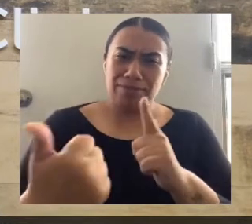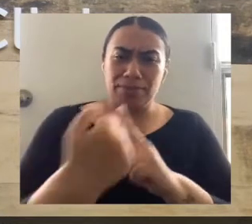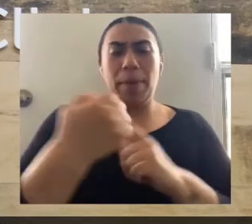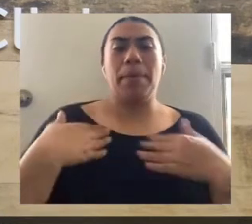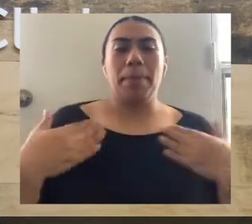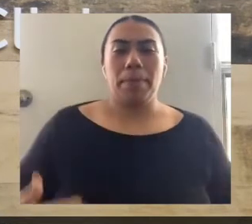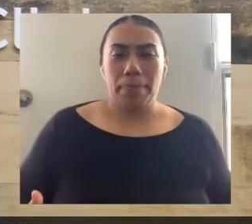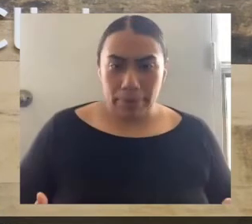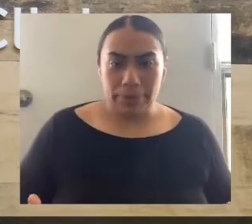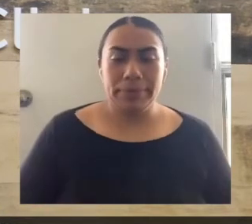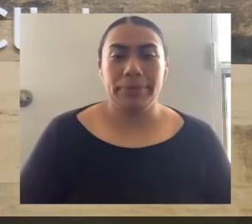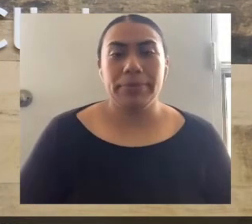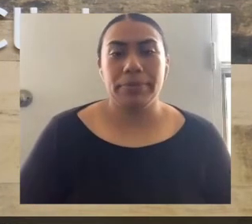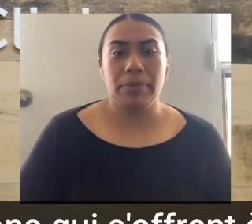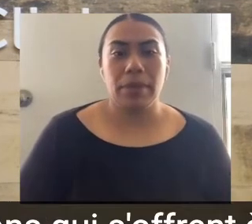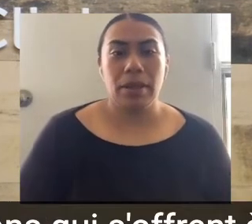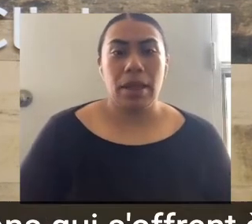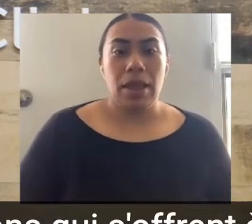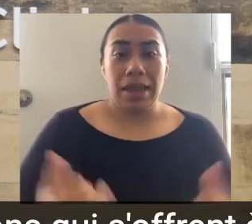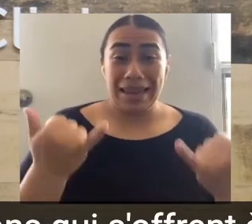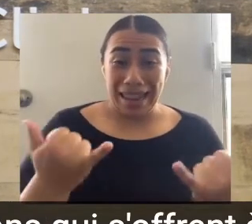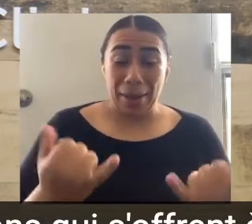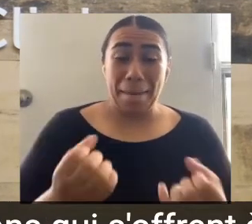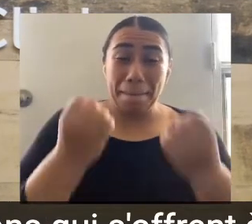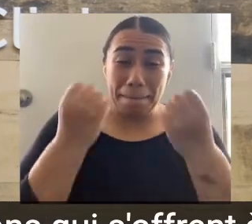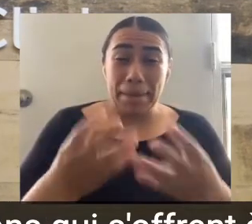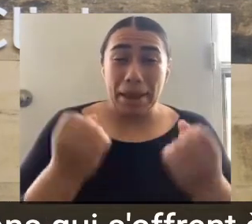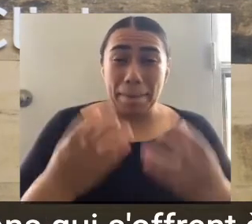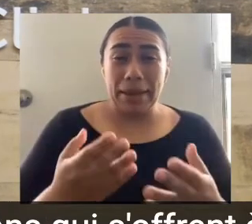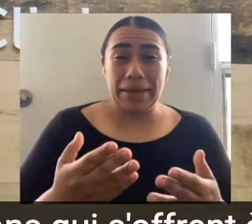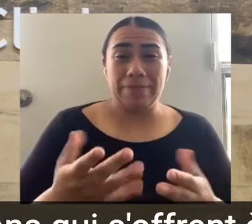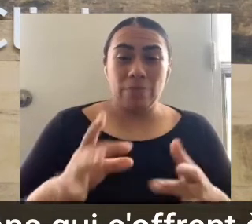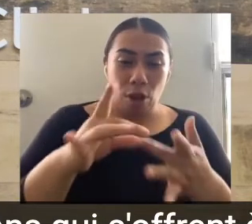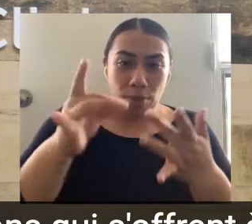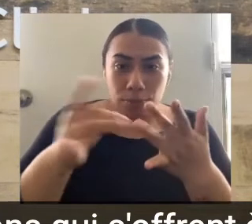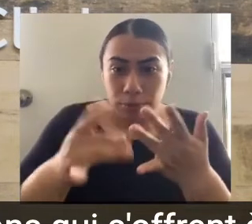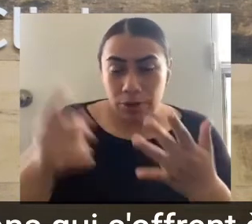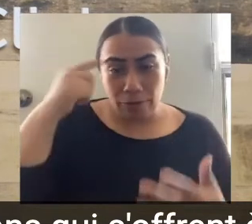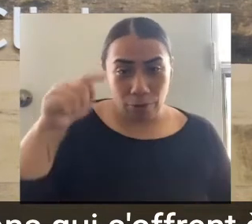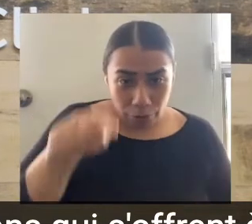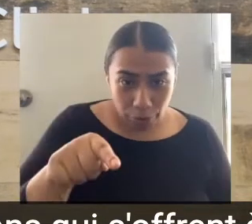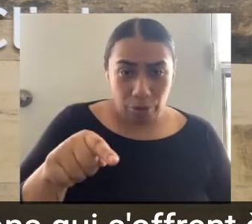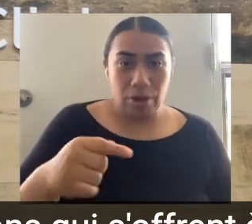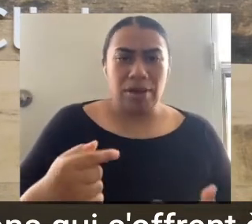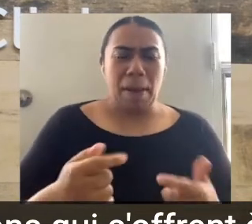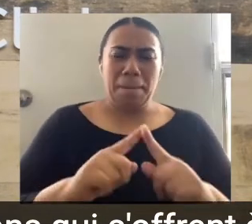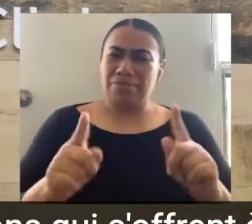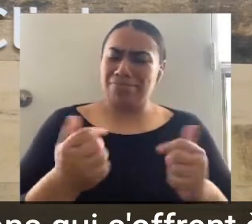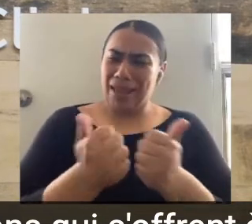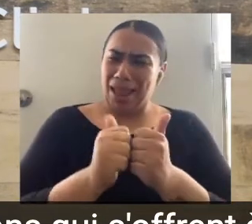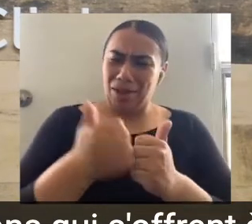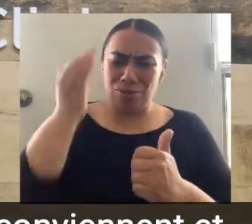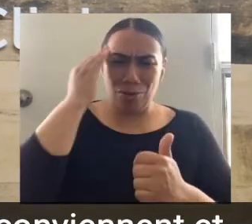their varying ingestion methods. Today, we are sharing all of the options you have available to you as a medical cannabis